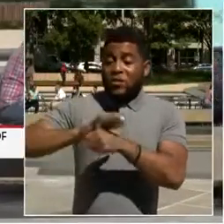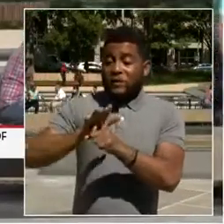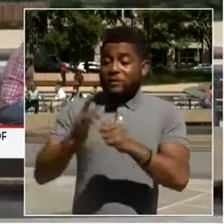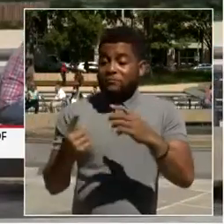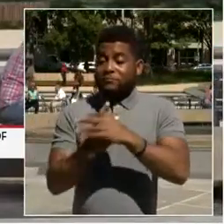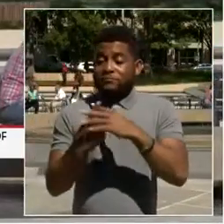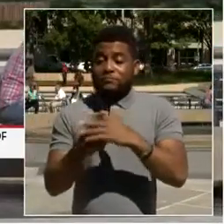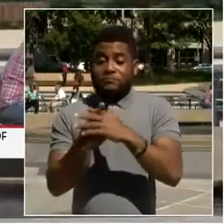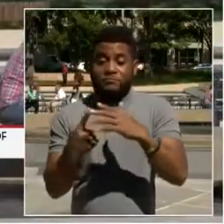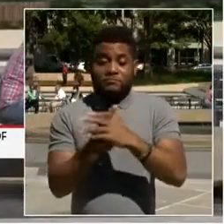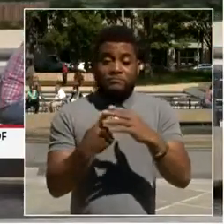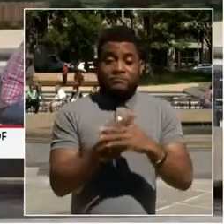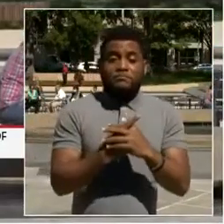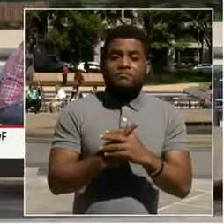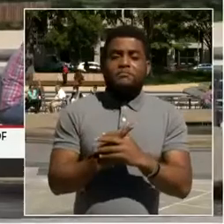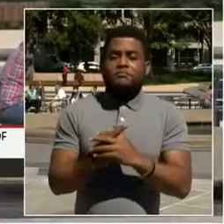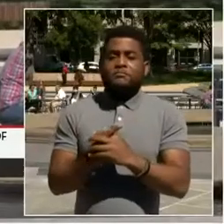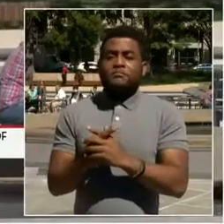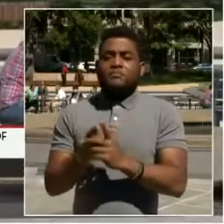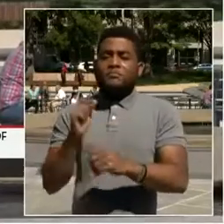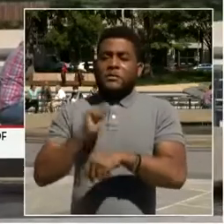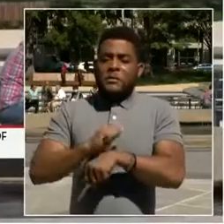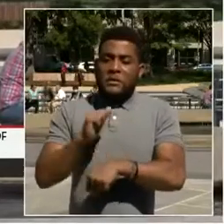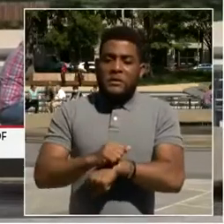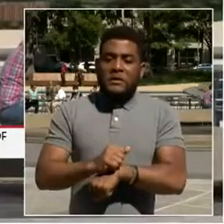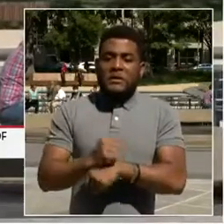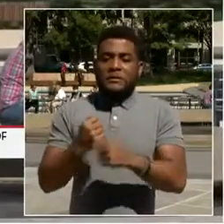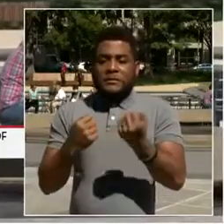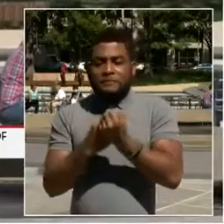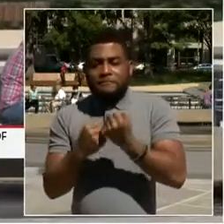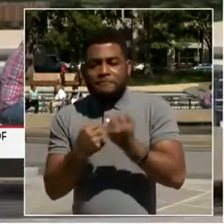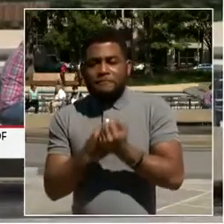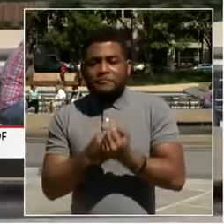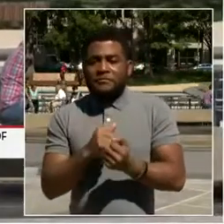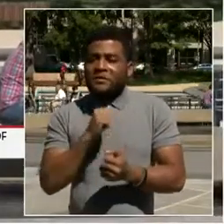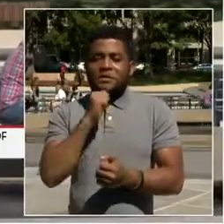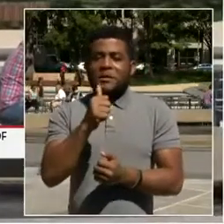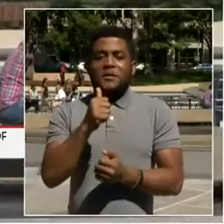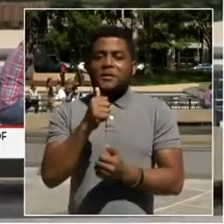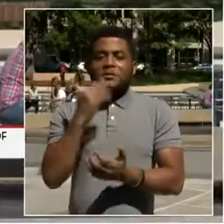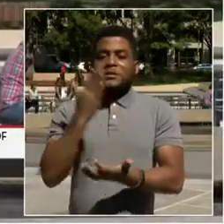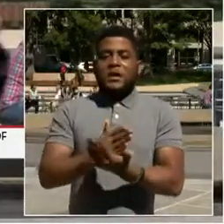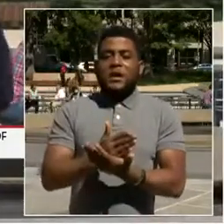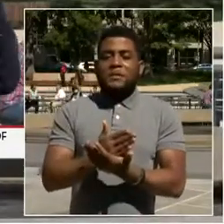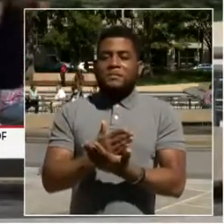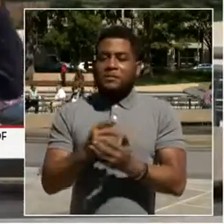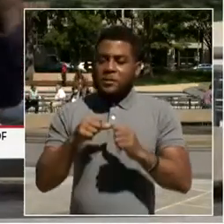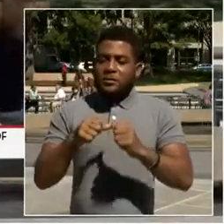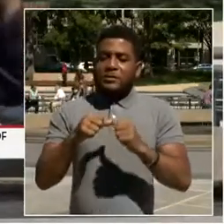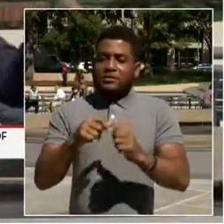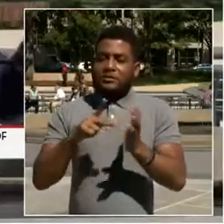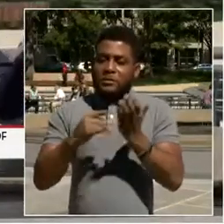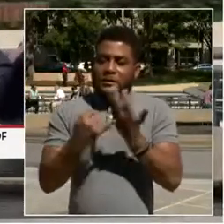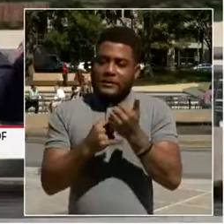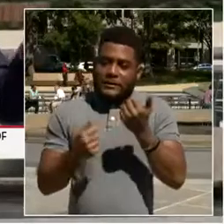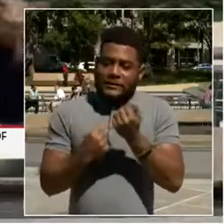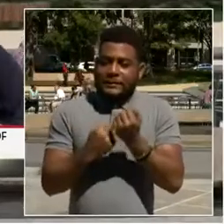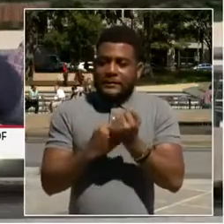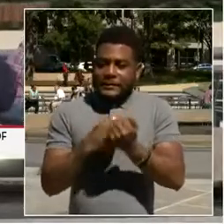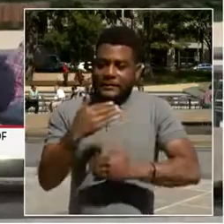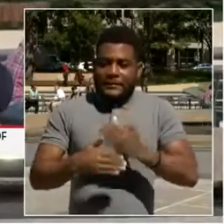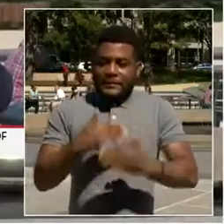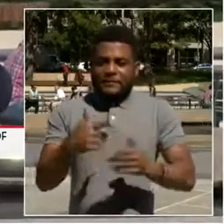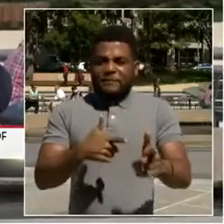DC residents. And with projects like this, they didn't stop. Actually, they sped up. So thank you to DGS, the